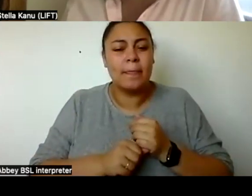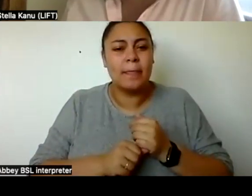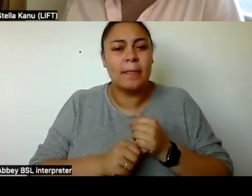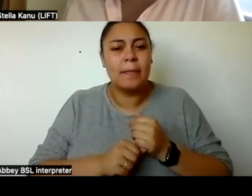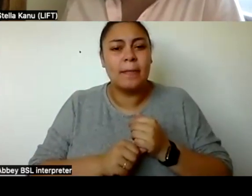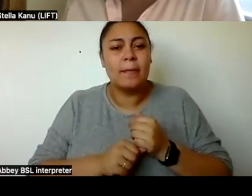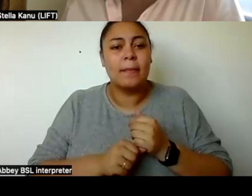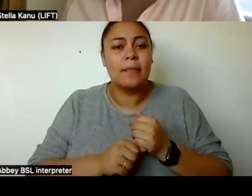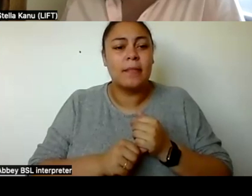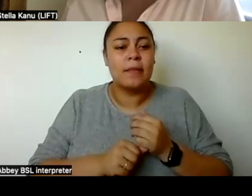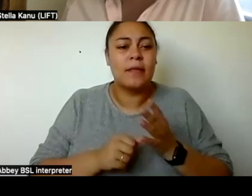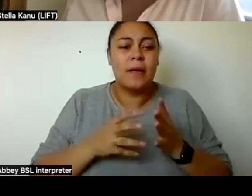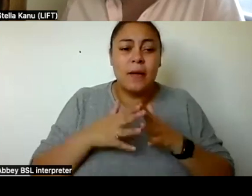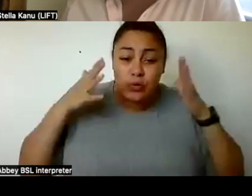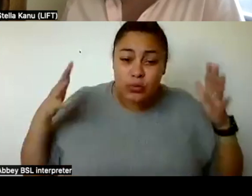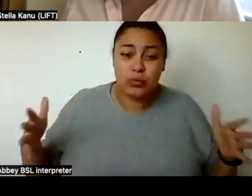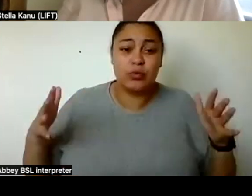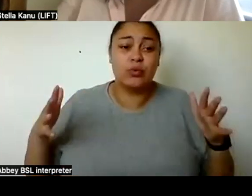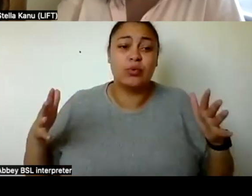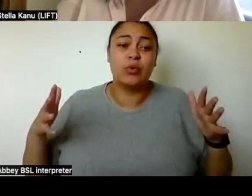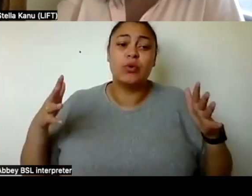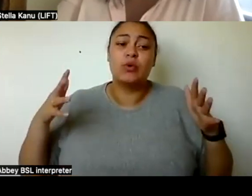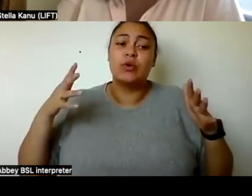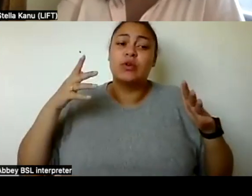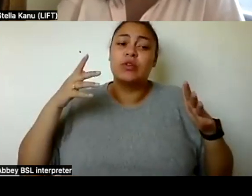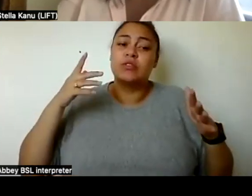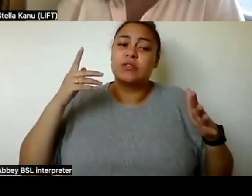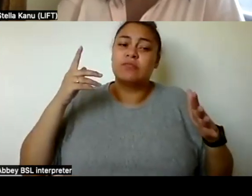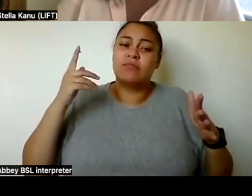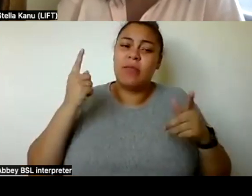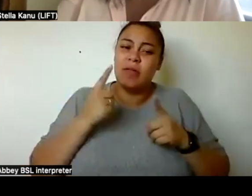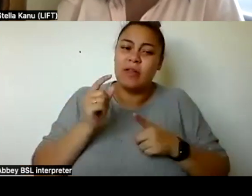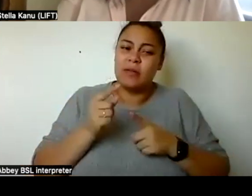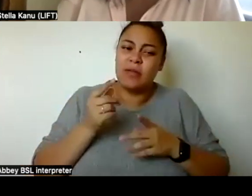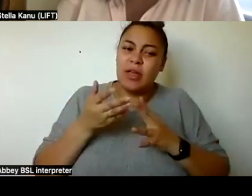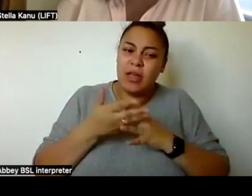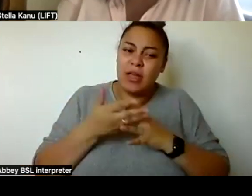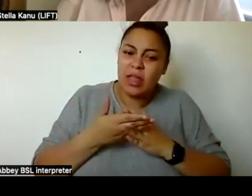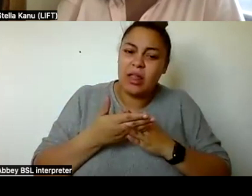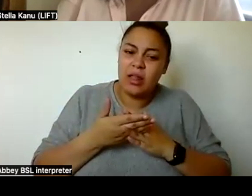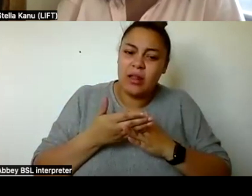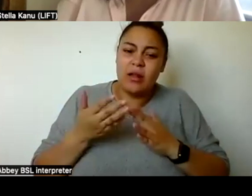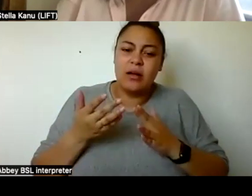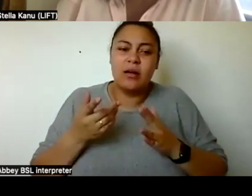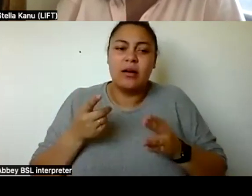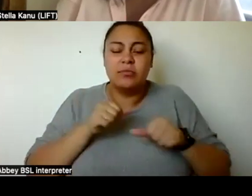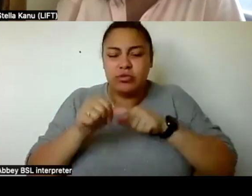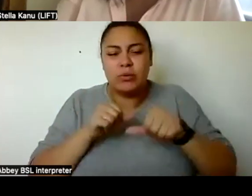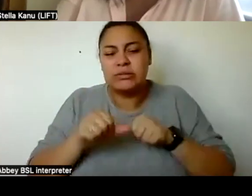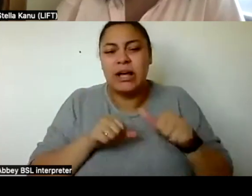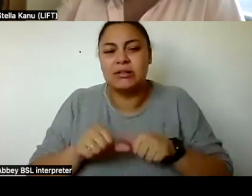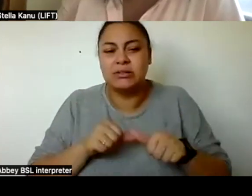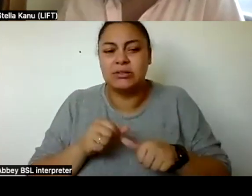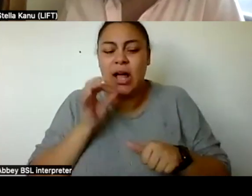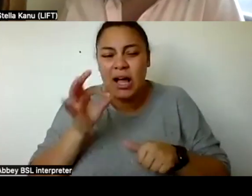a huge undertaking to and quite an intrusive process to extract a lot of information from those